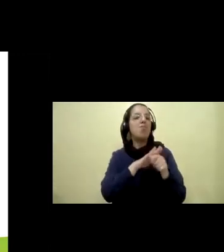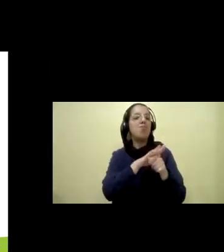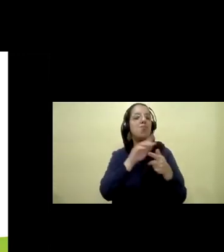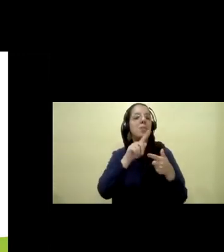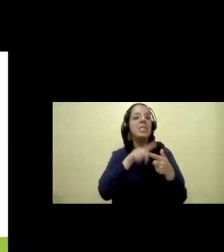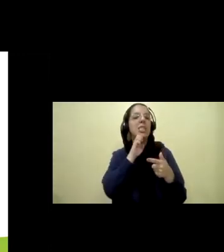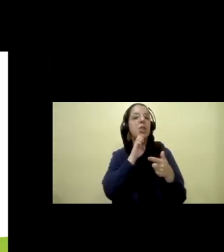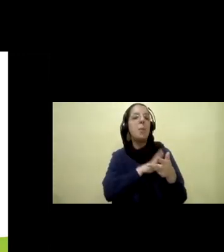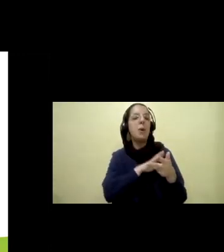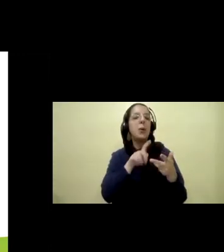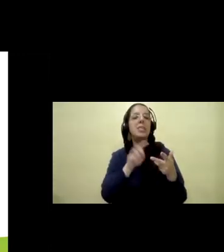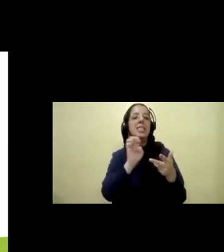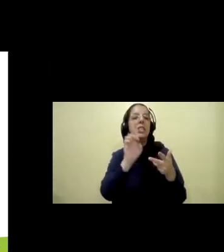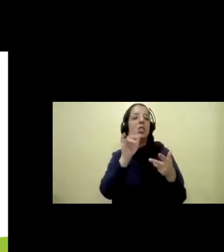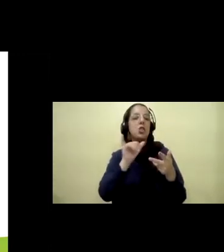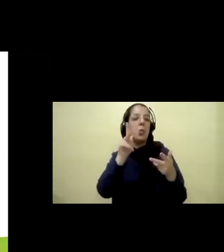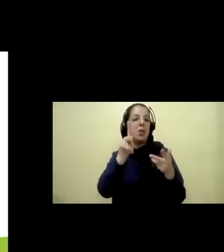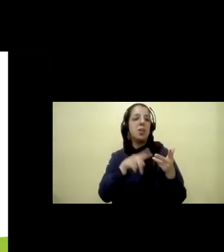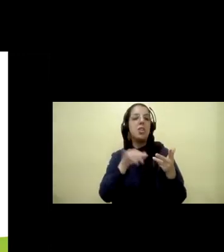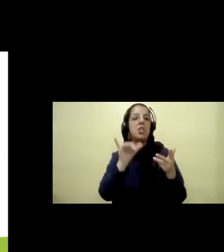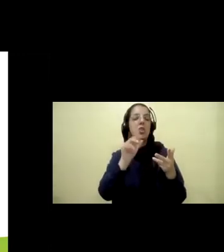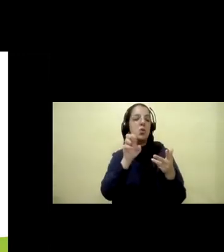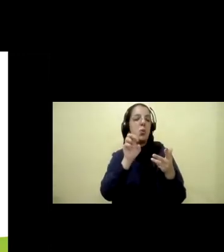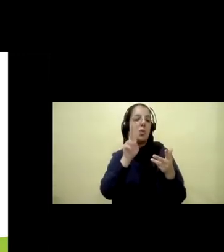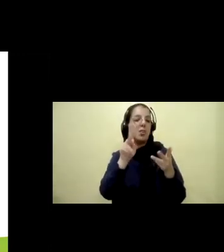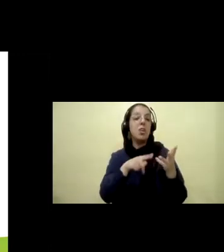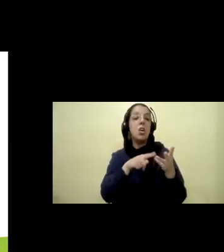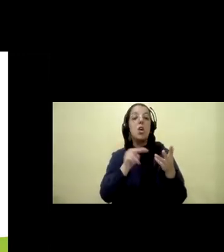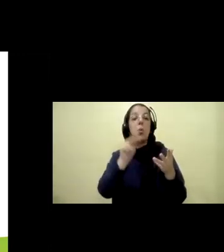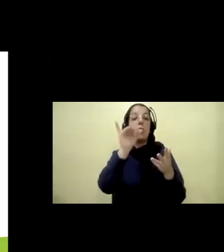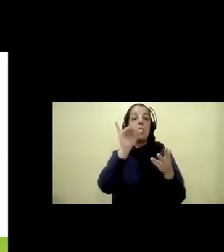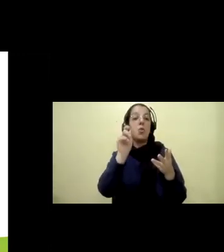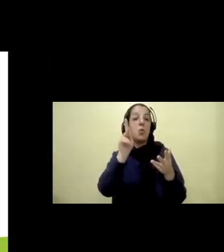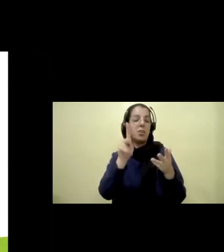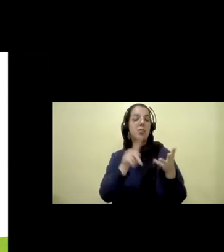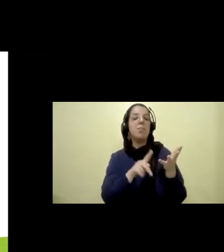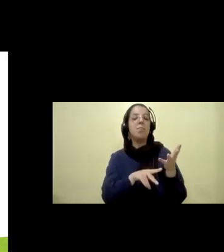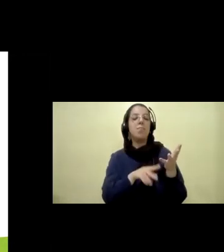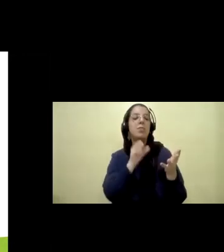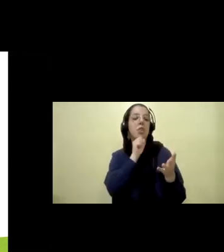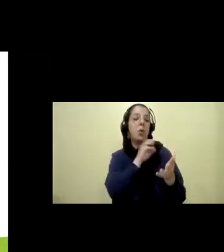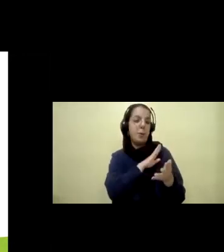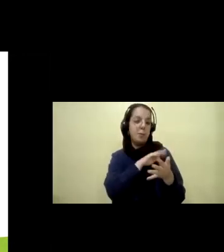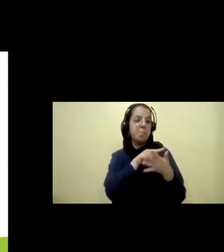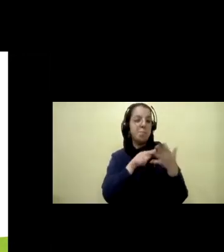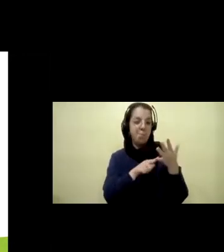East York, York, North York, and Scarborough.